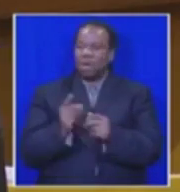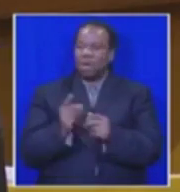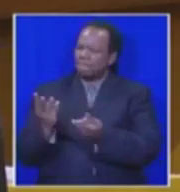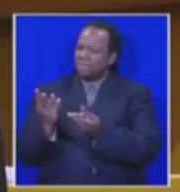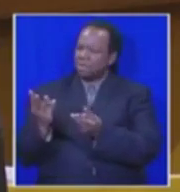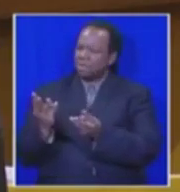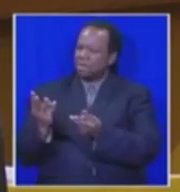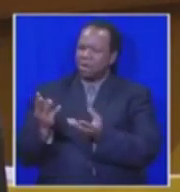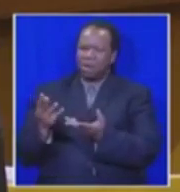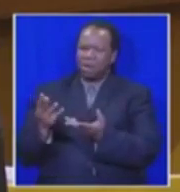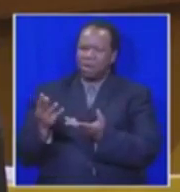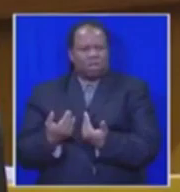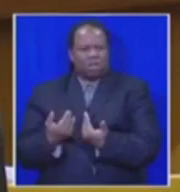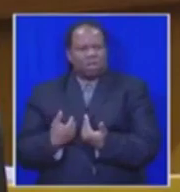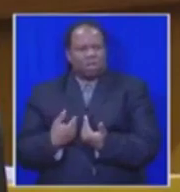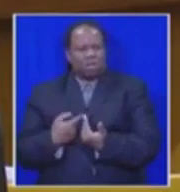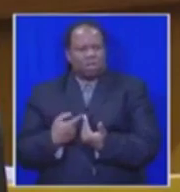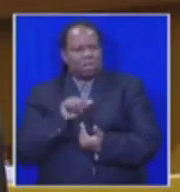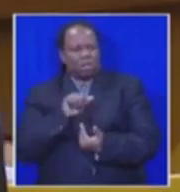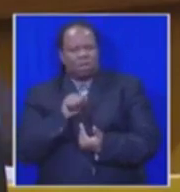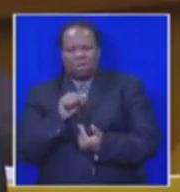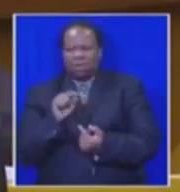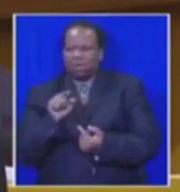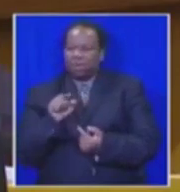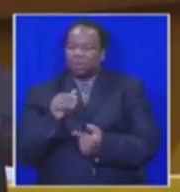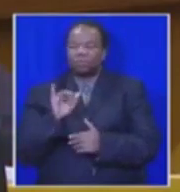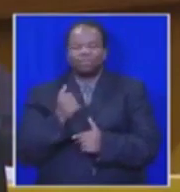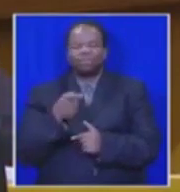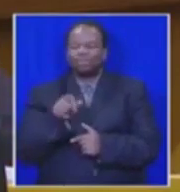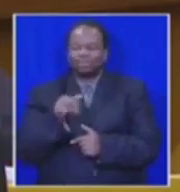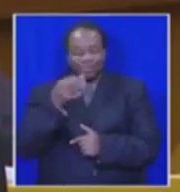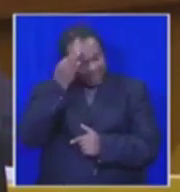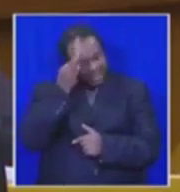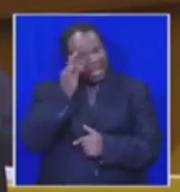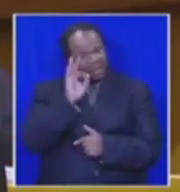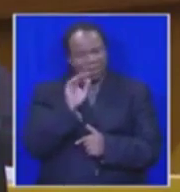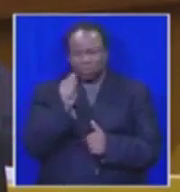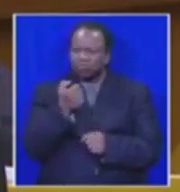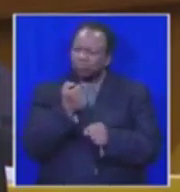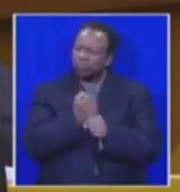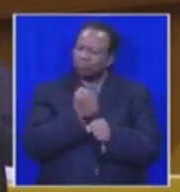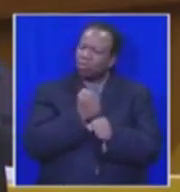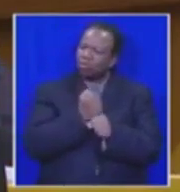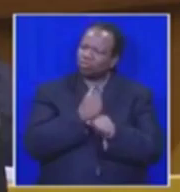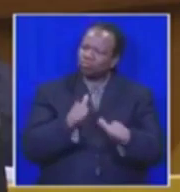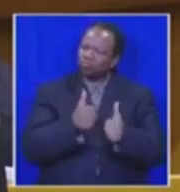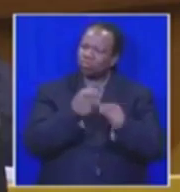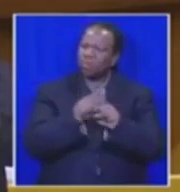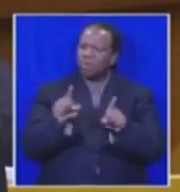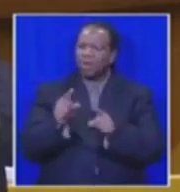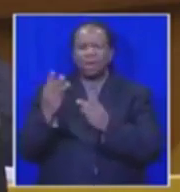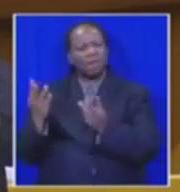to undermine the good progress we are making in building infrastructure that